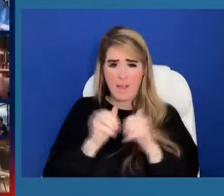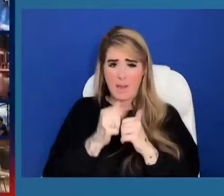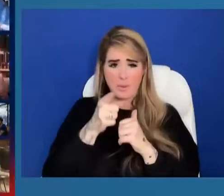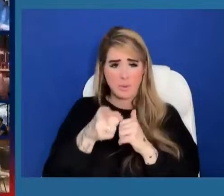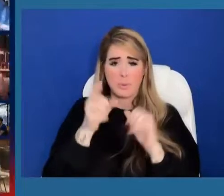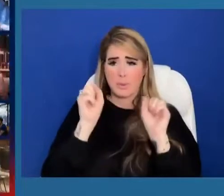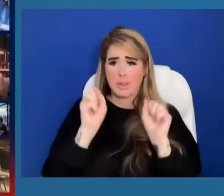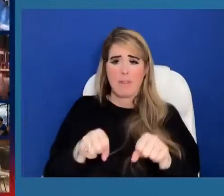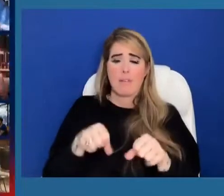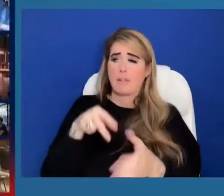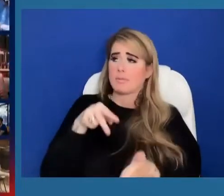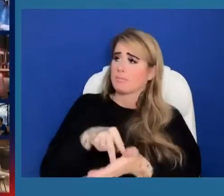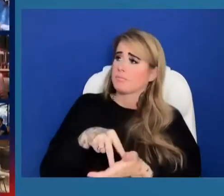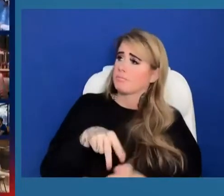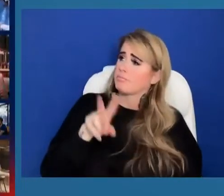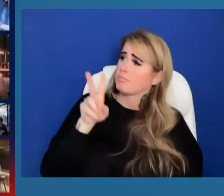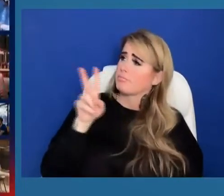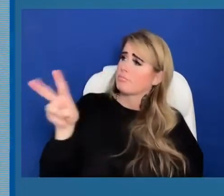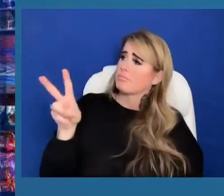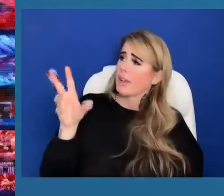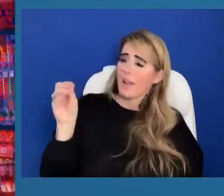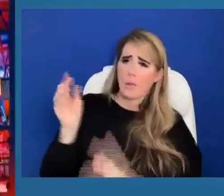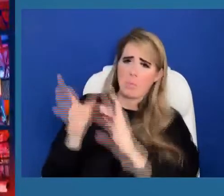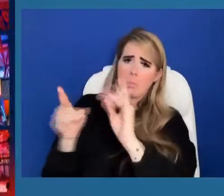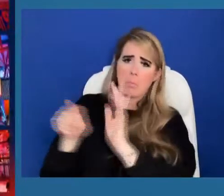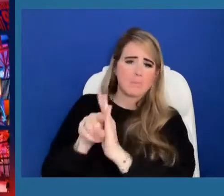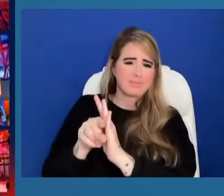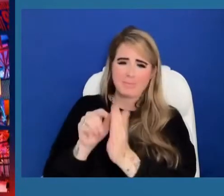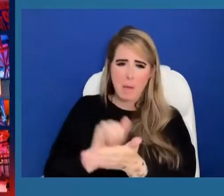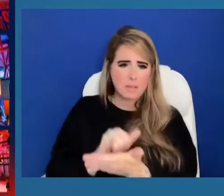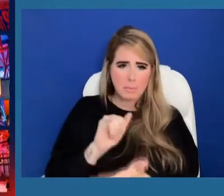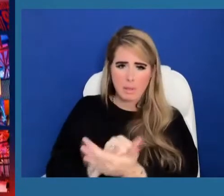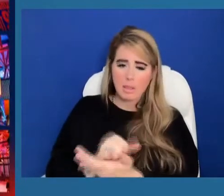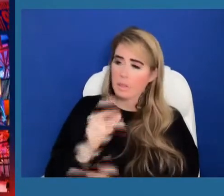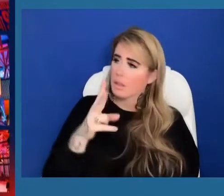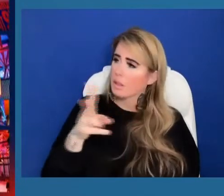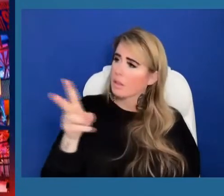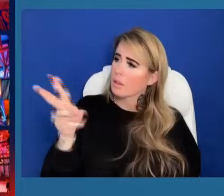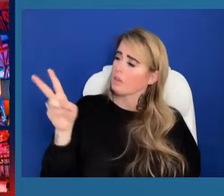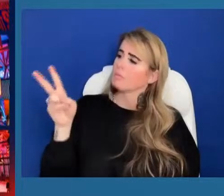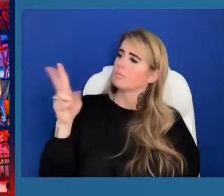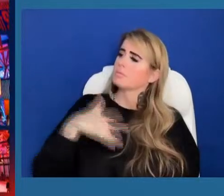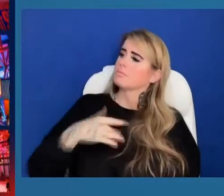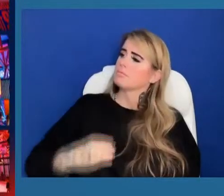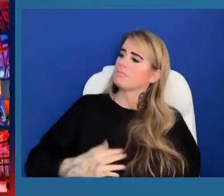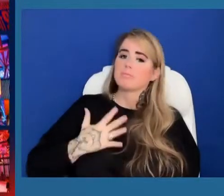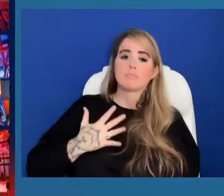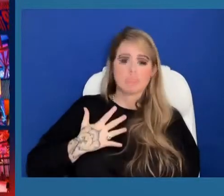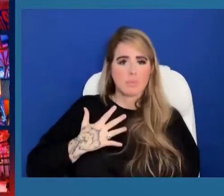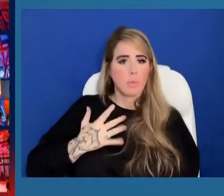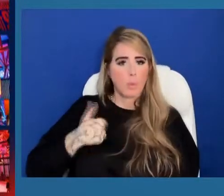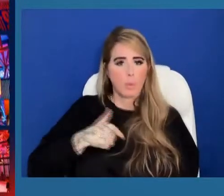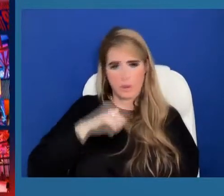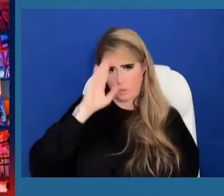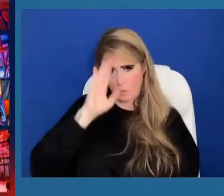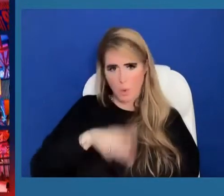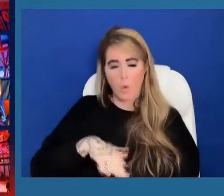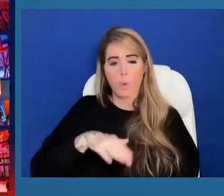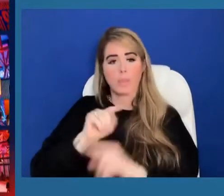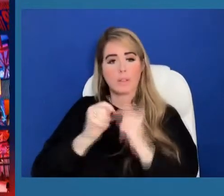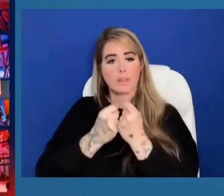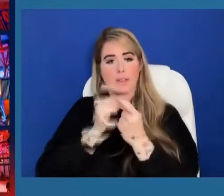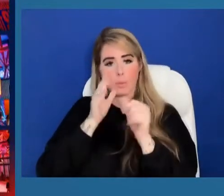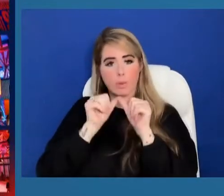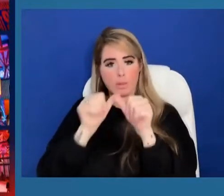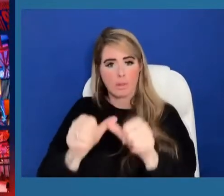this and criticize it, because what we've done is ensure the future of this team for 3 more decades, and it's something that has